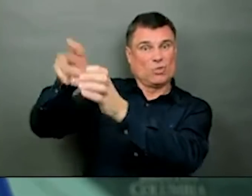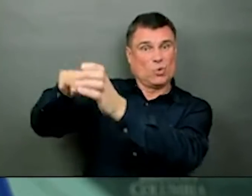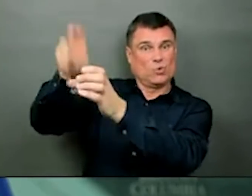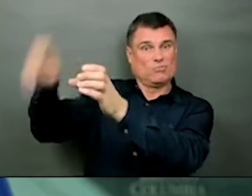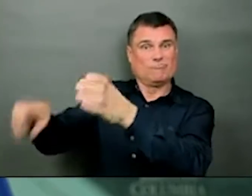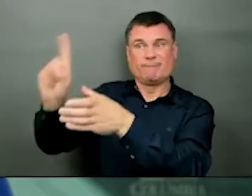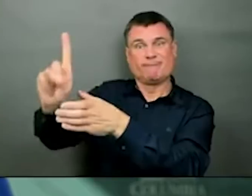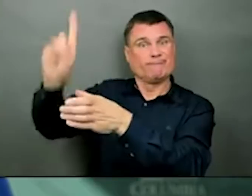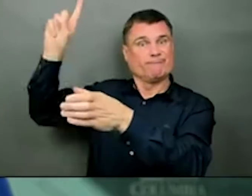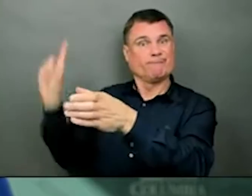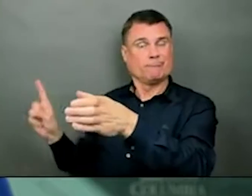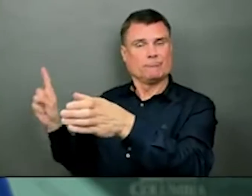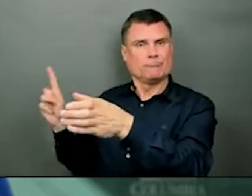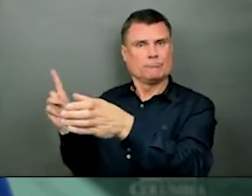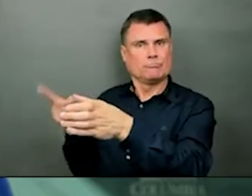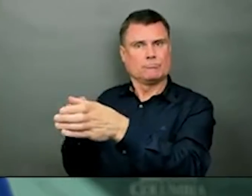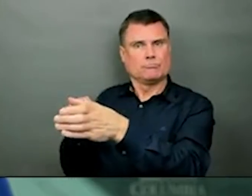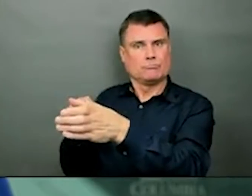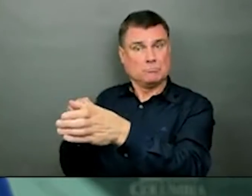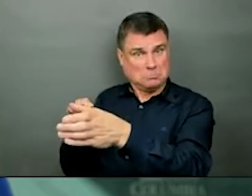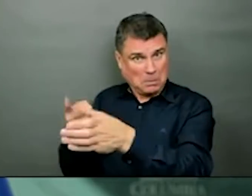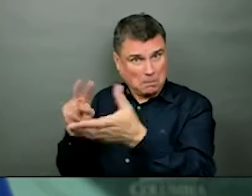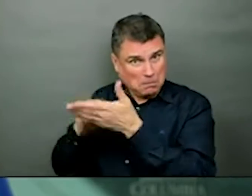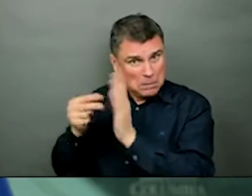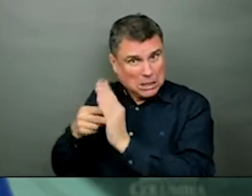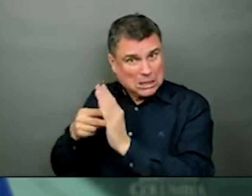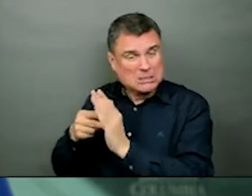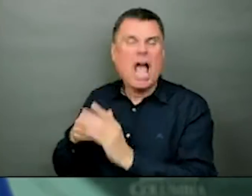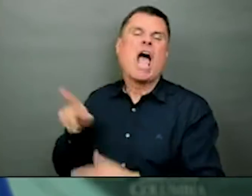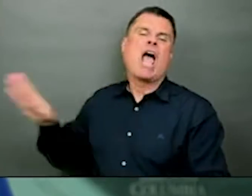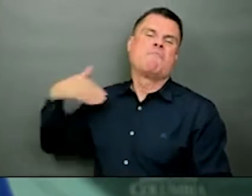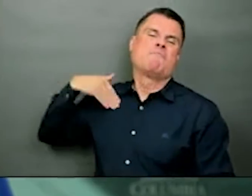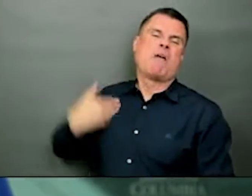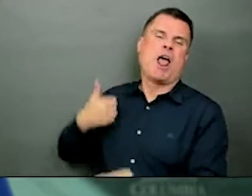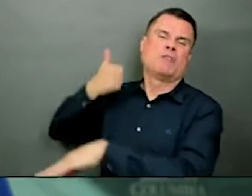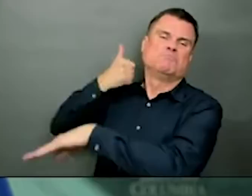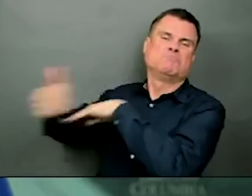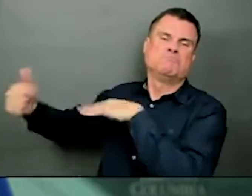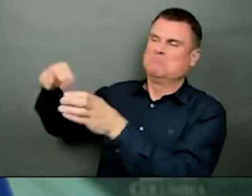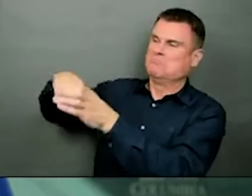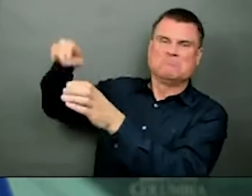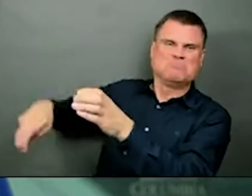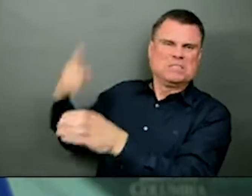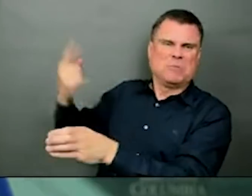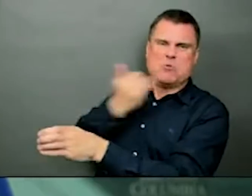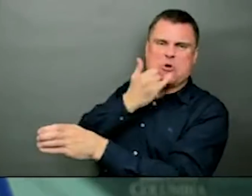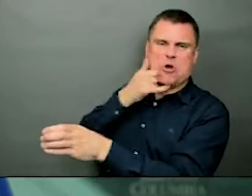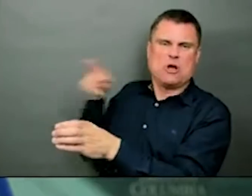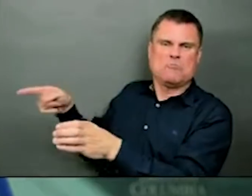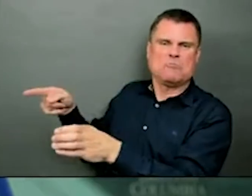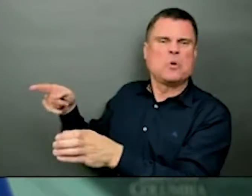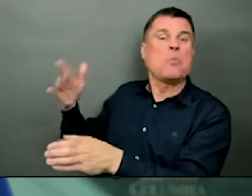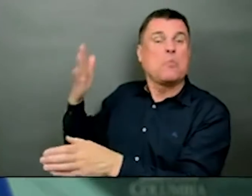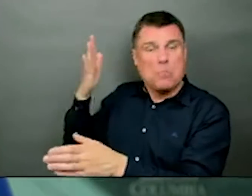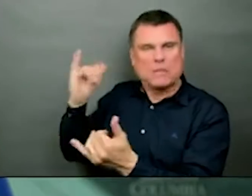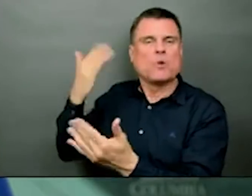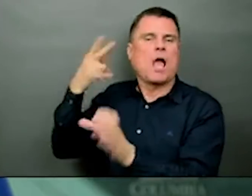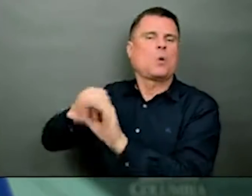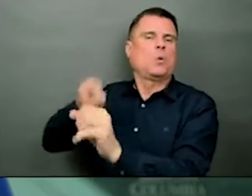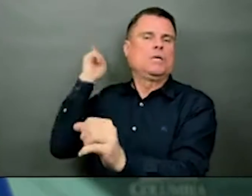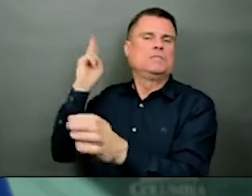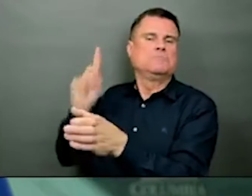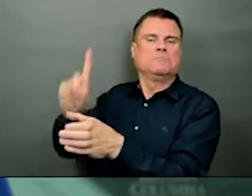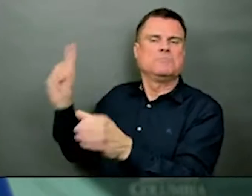you draw. I would say that Vancouver Coastal Health, working with the care home, working with this contracted provider, is doing everything it